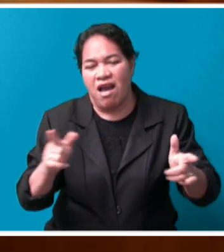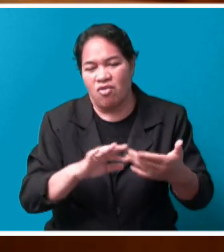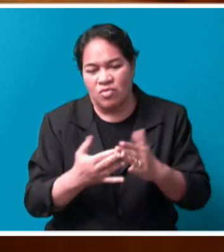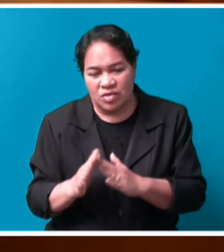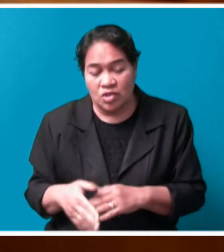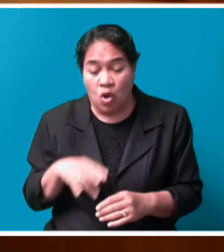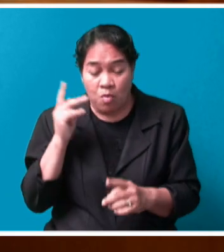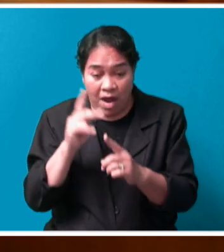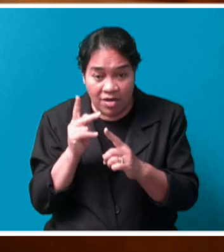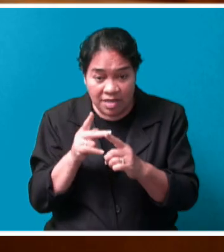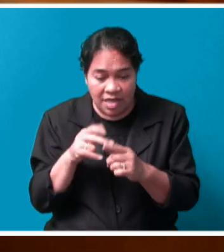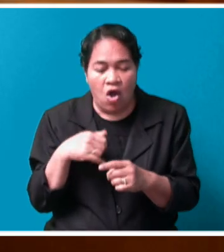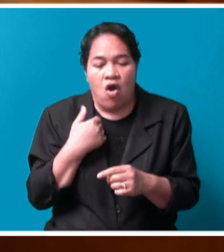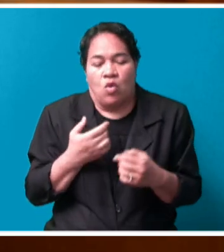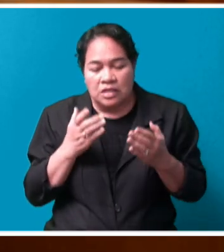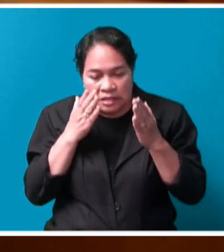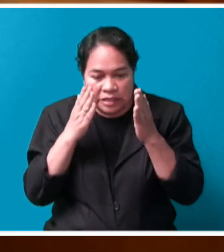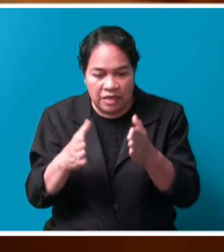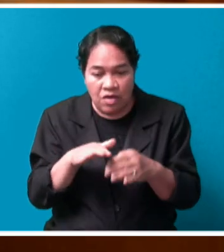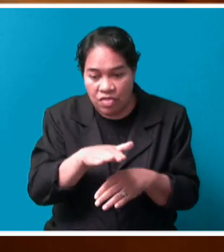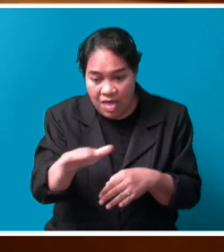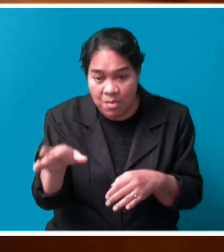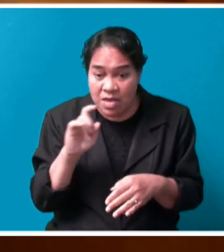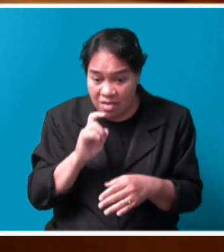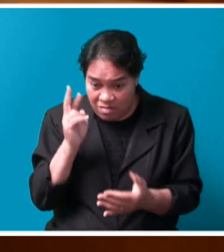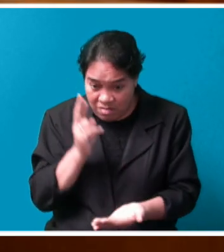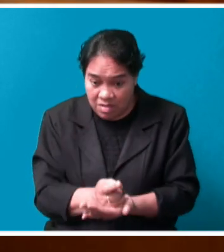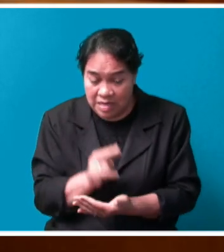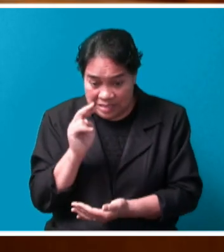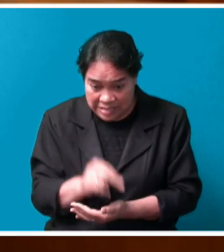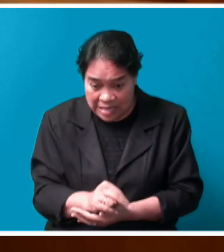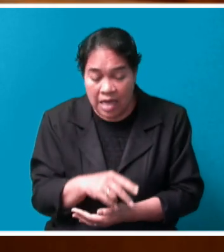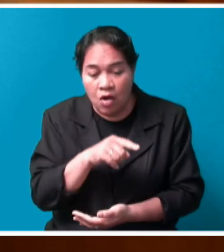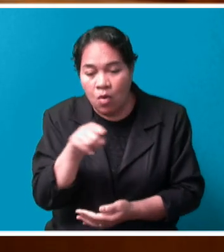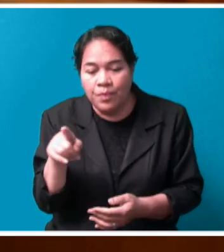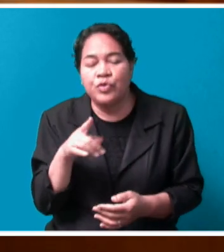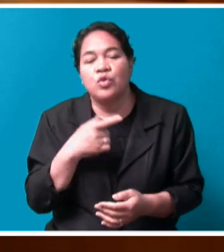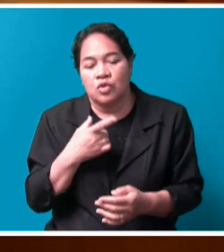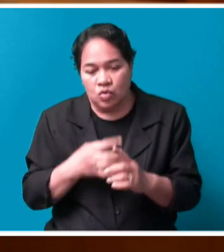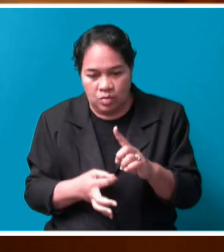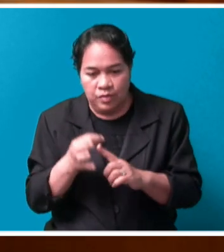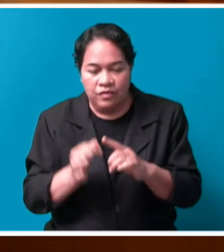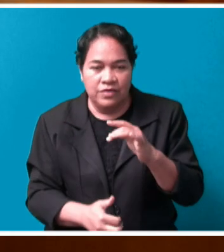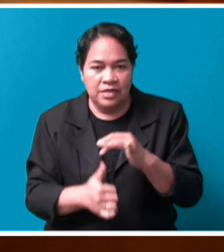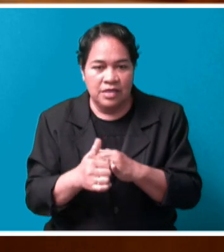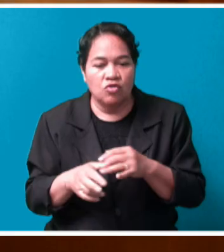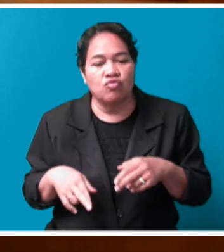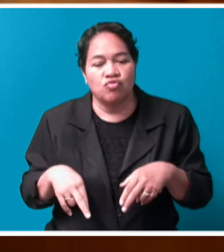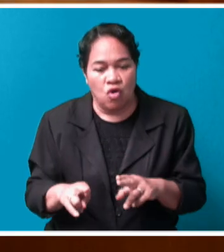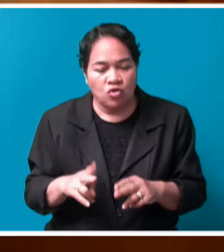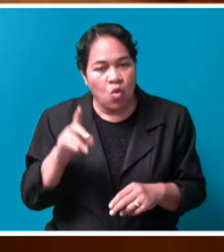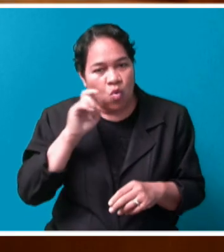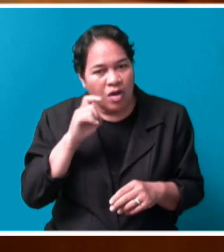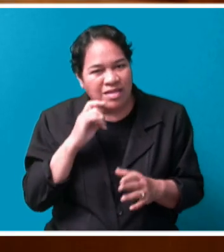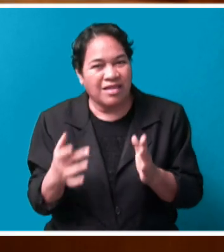therefore given, where appropriate, to projects that improve access to roads, water,